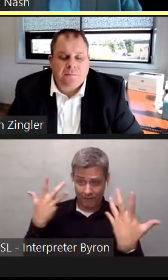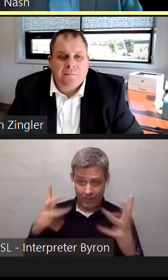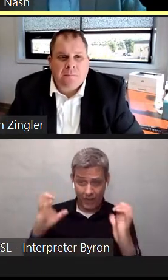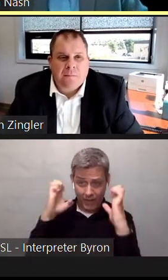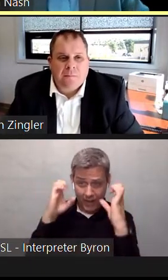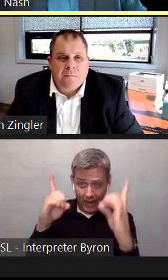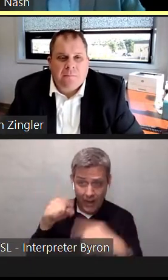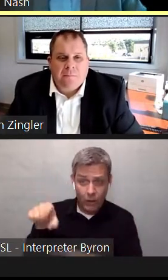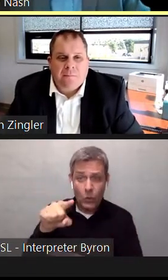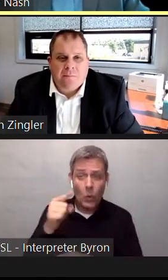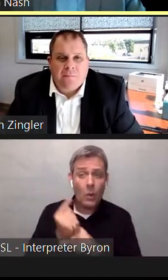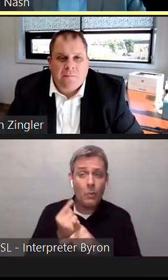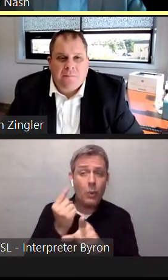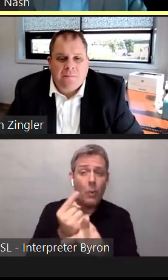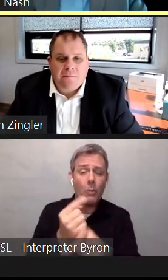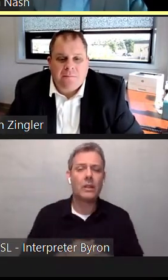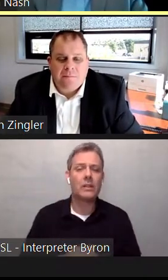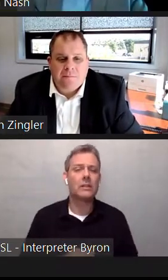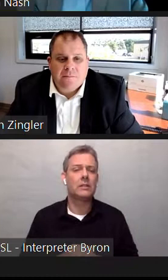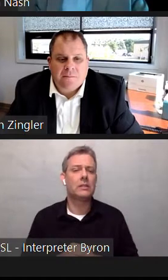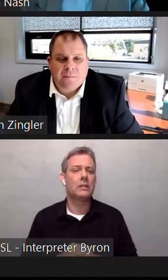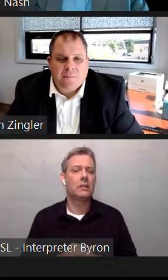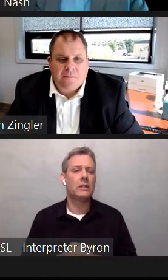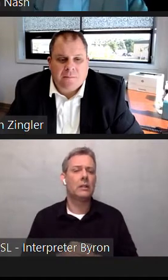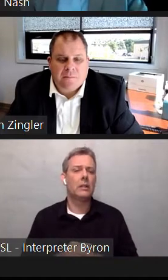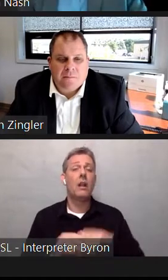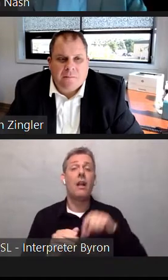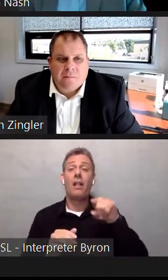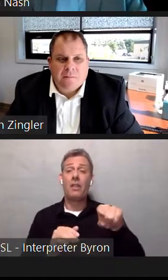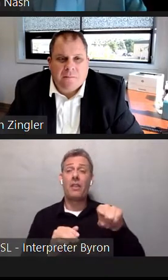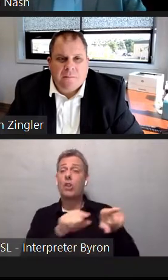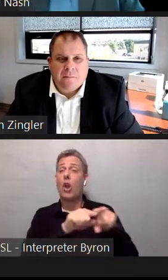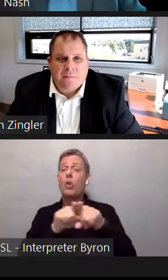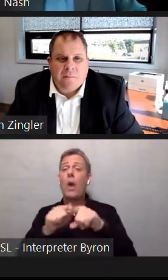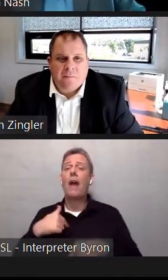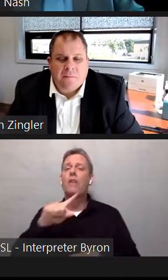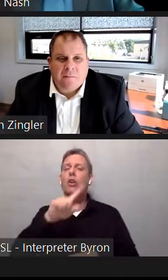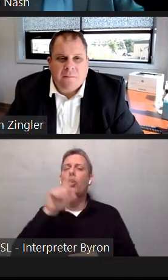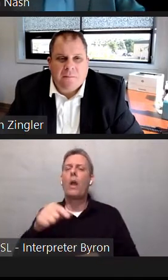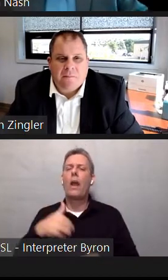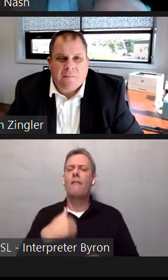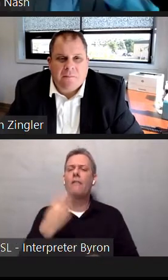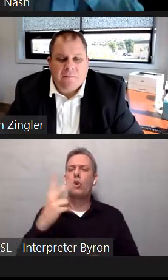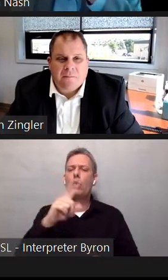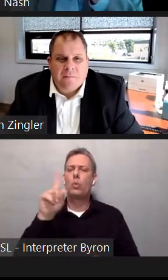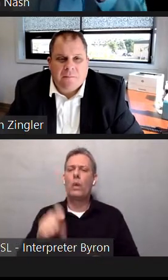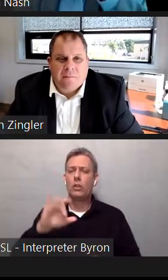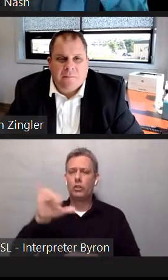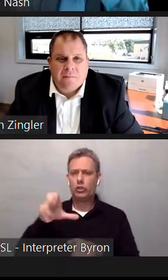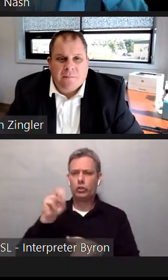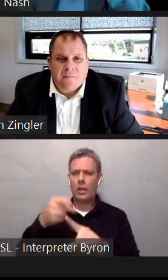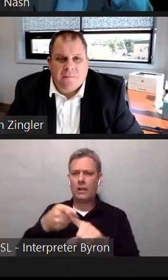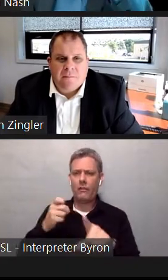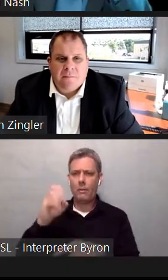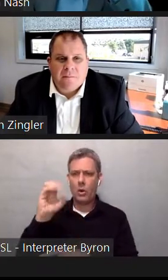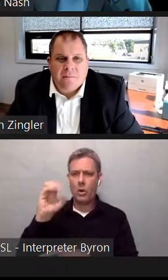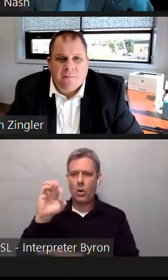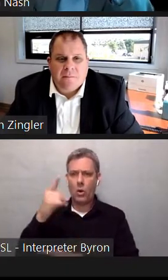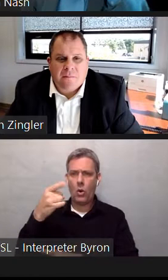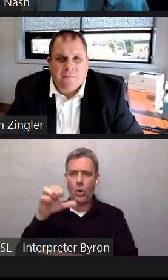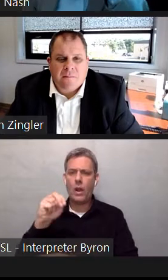appropriately? The next slide. And this one's also, we have 2 questions. One from John from the ARC of Oregon. How are we